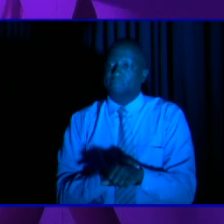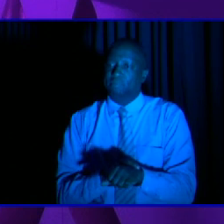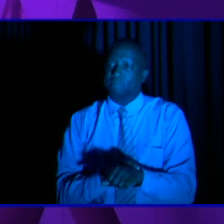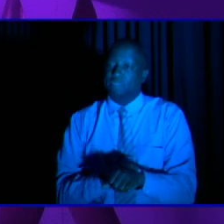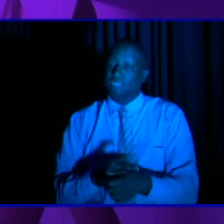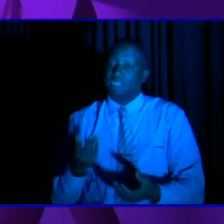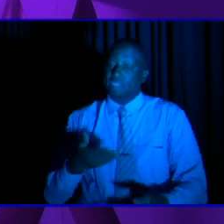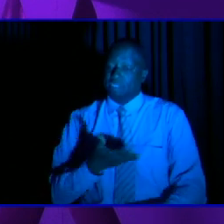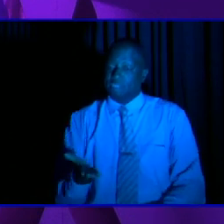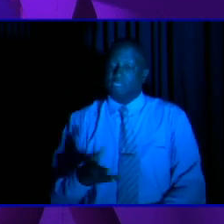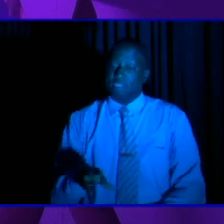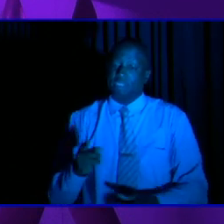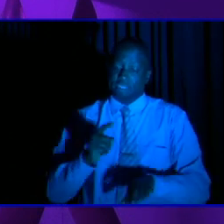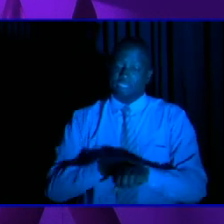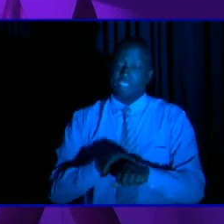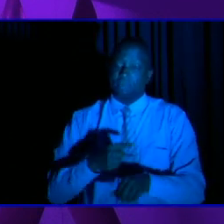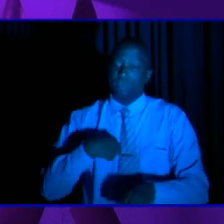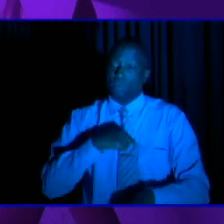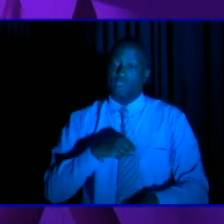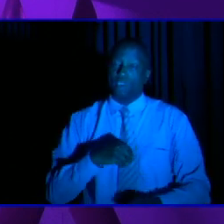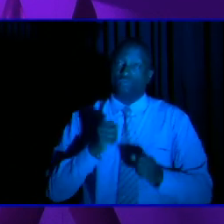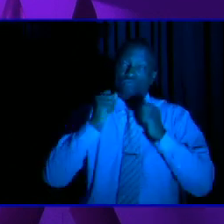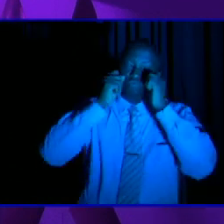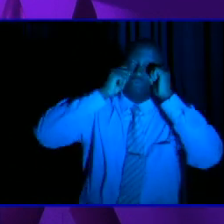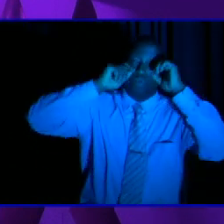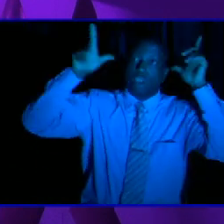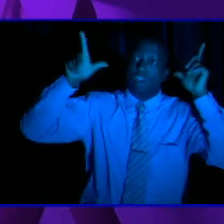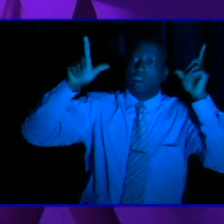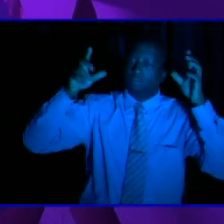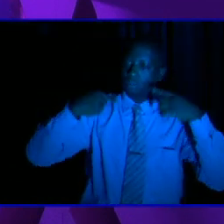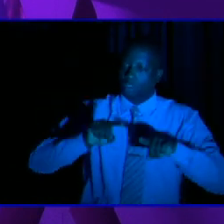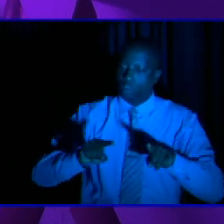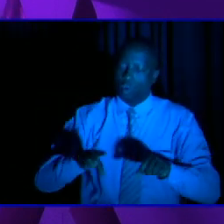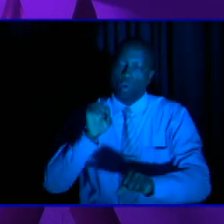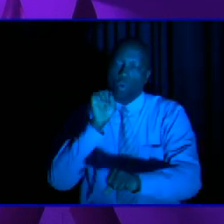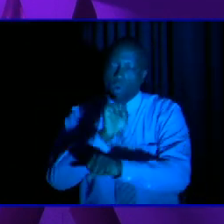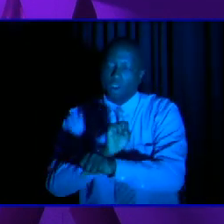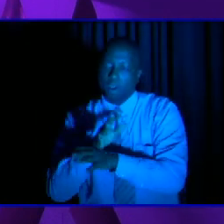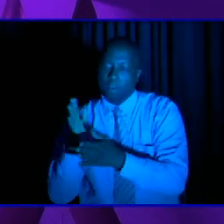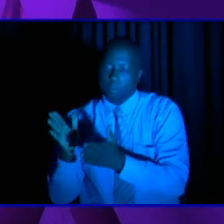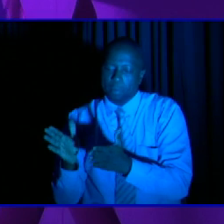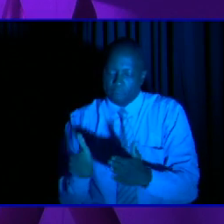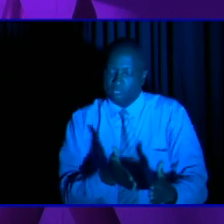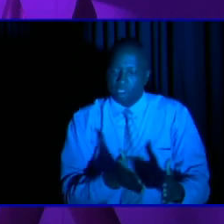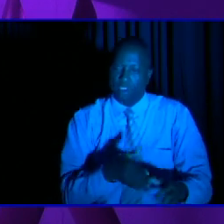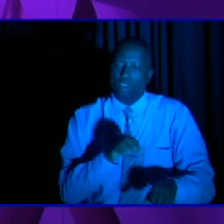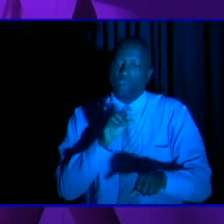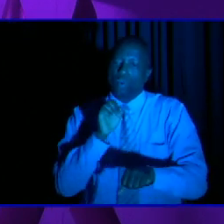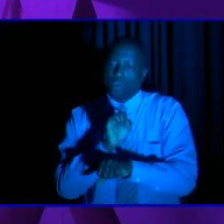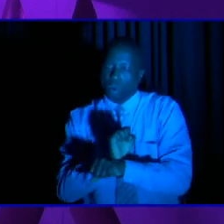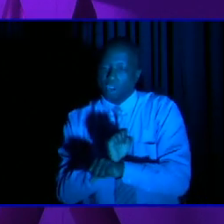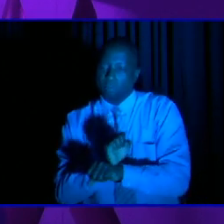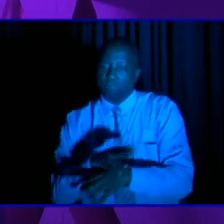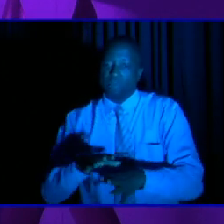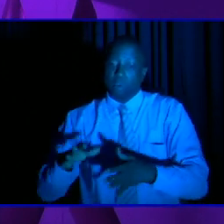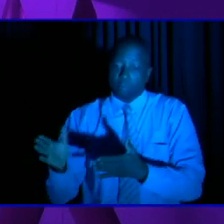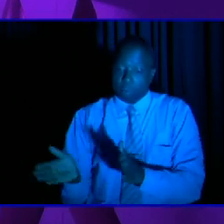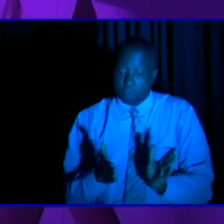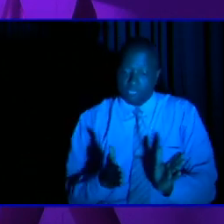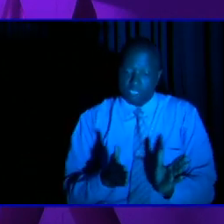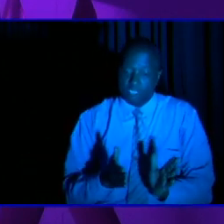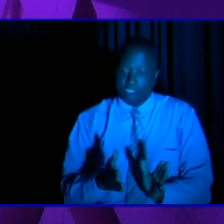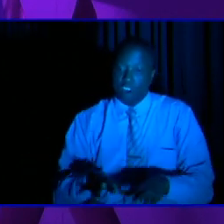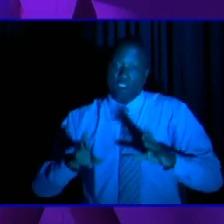up, we prepare to go to work, we prepare to take care of the children,